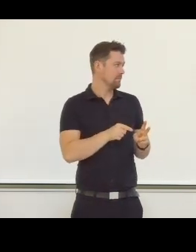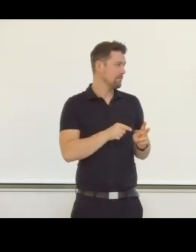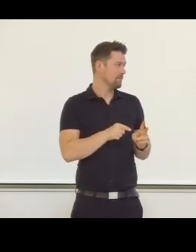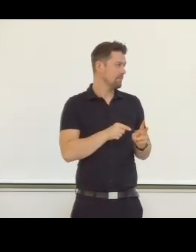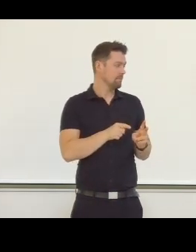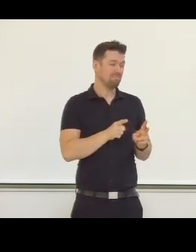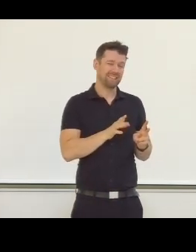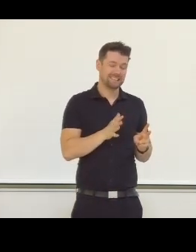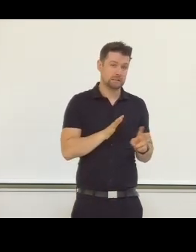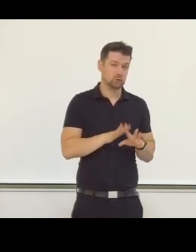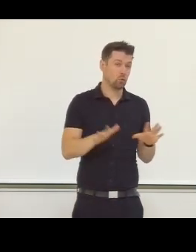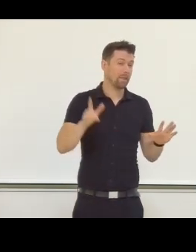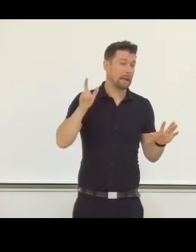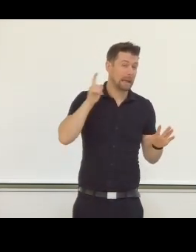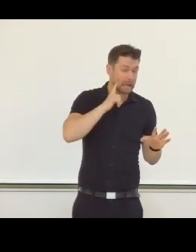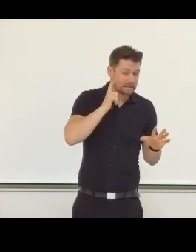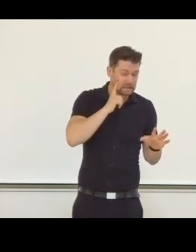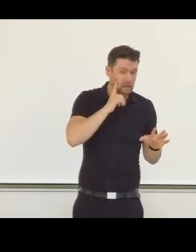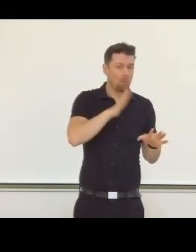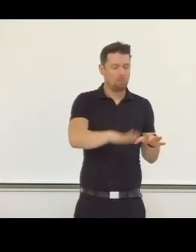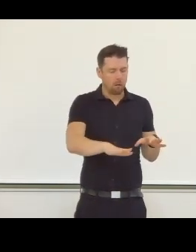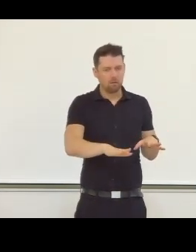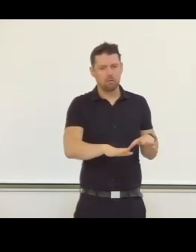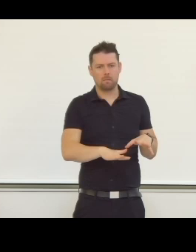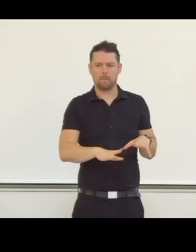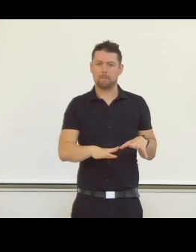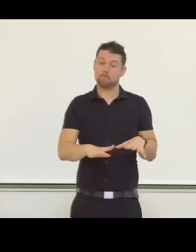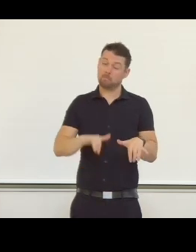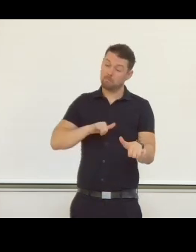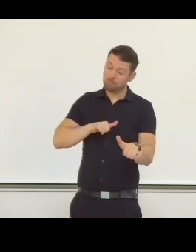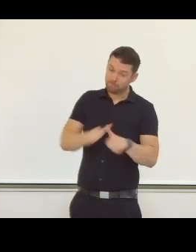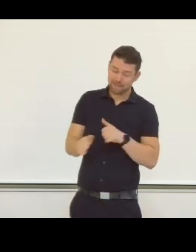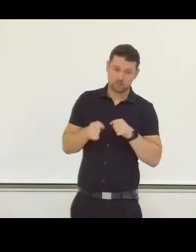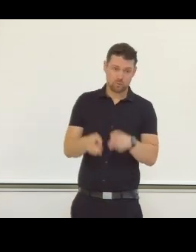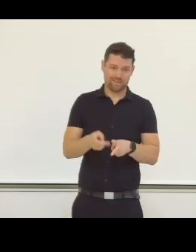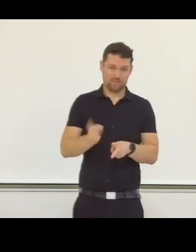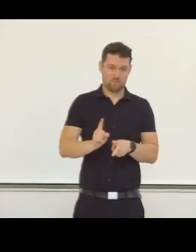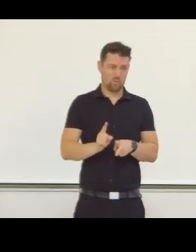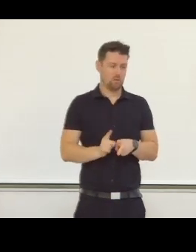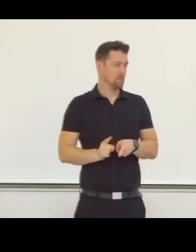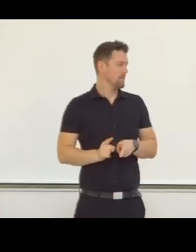maybe not the easiest, but maybe one of the most efficient ways to do is to have